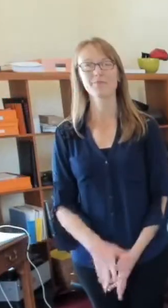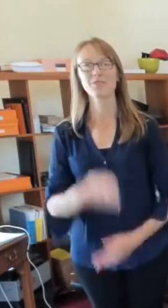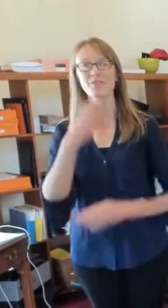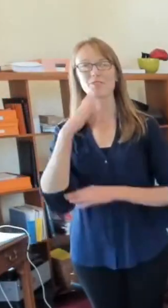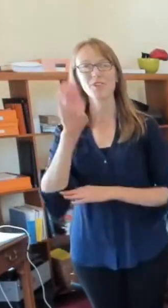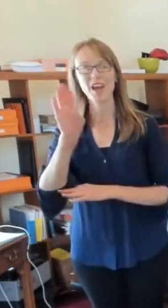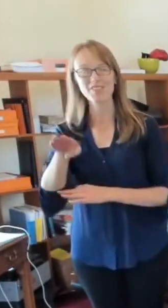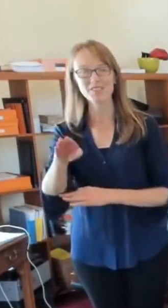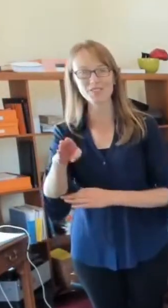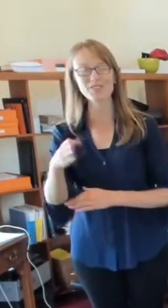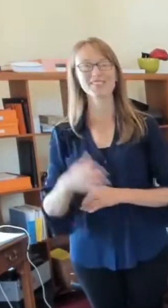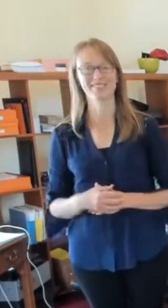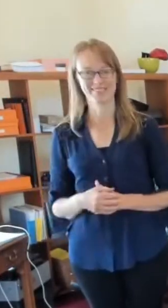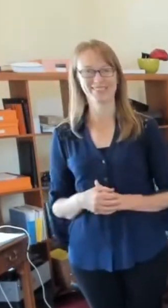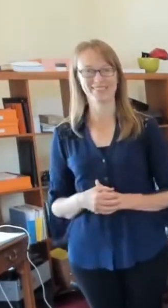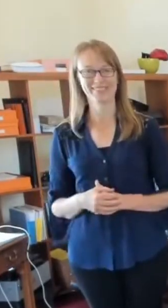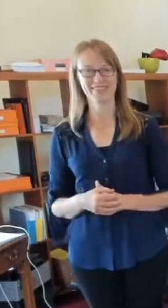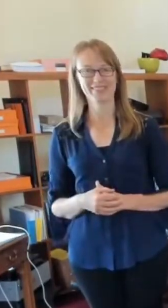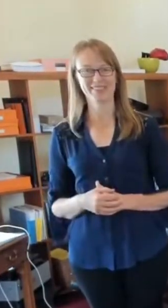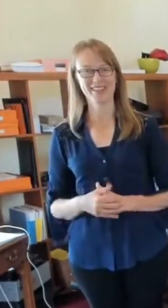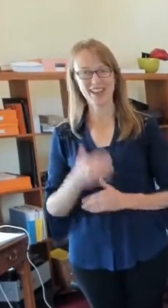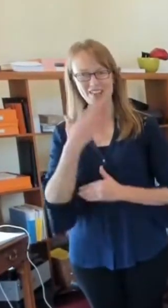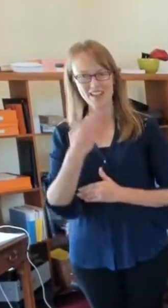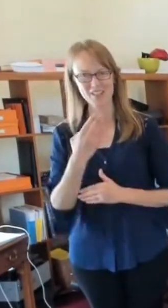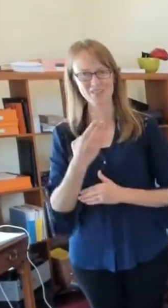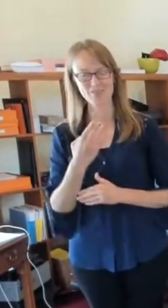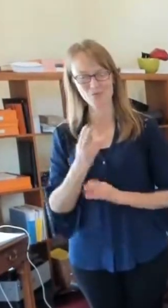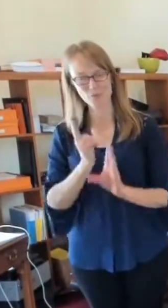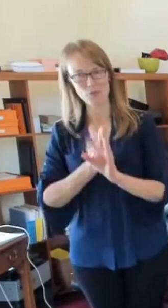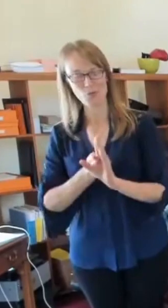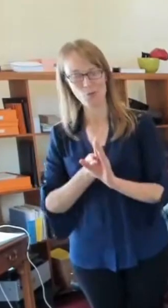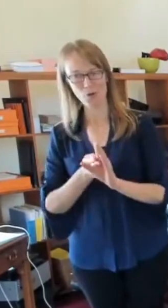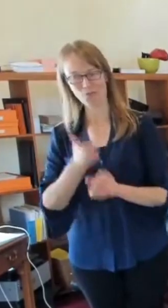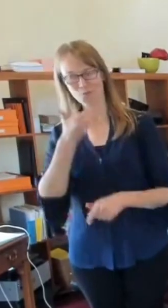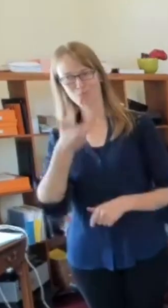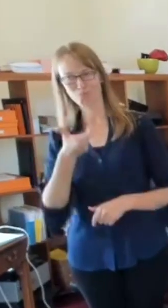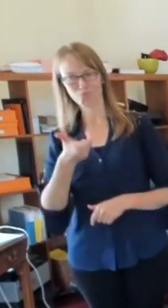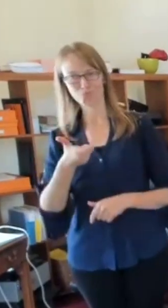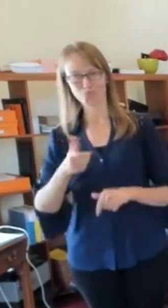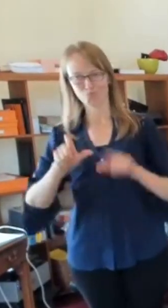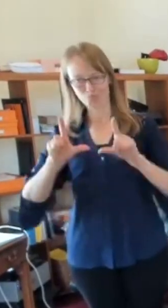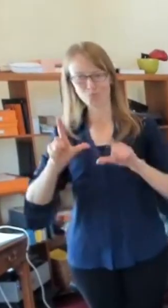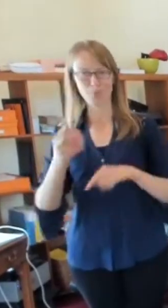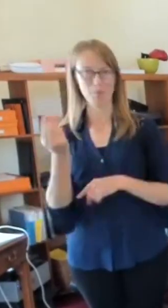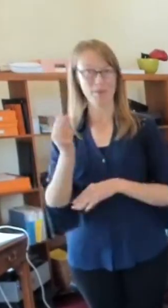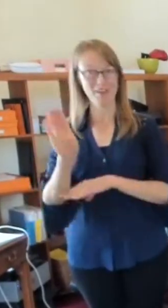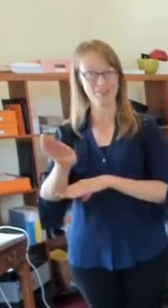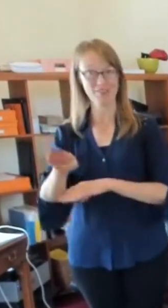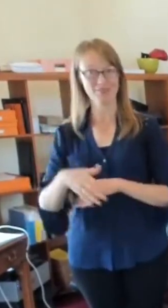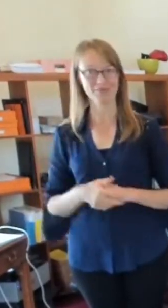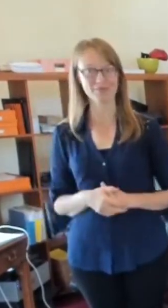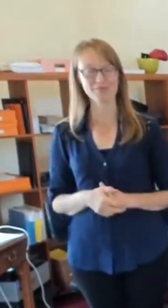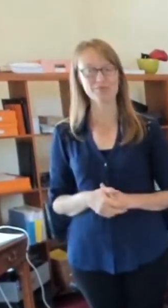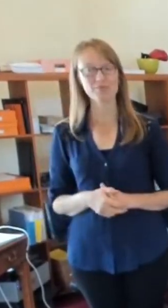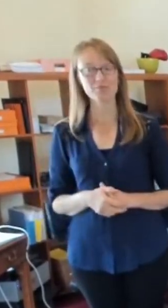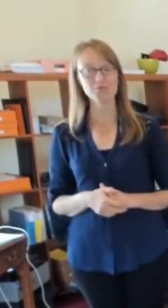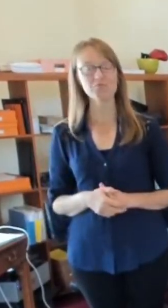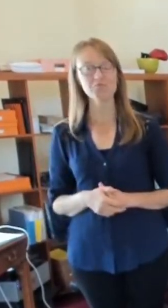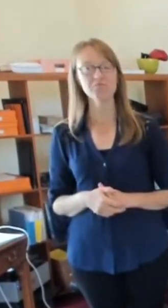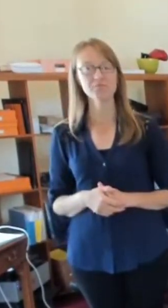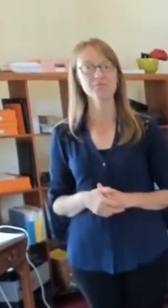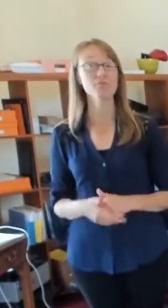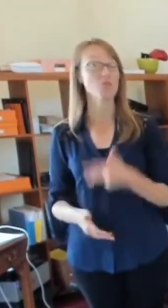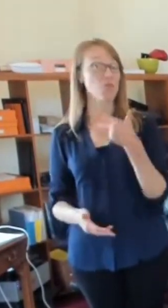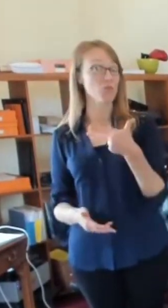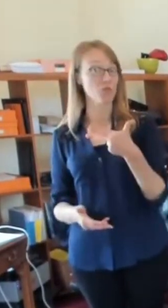Good afternoon, everybody. Thanks for joining us on this Monday afternoon. Three things that